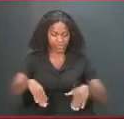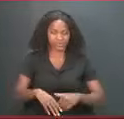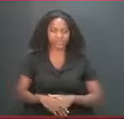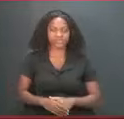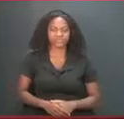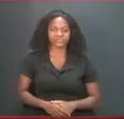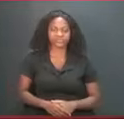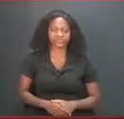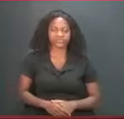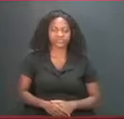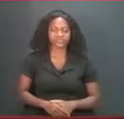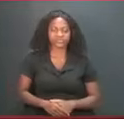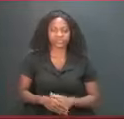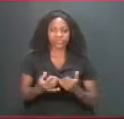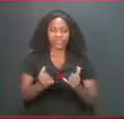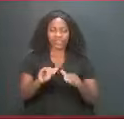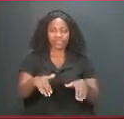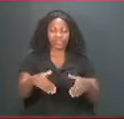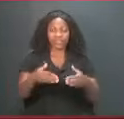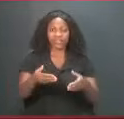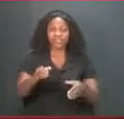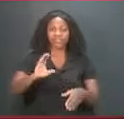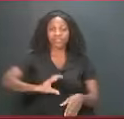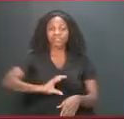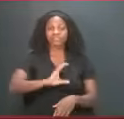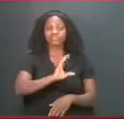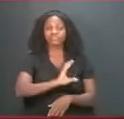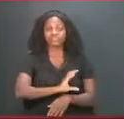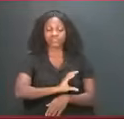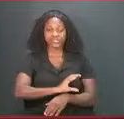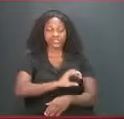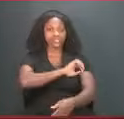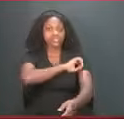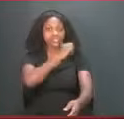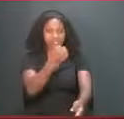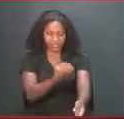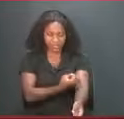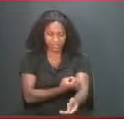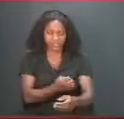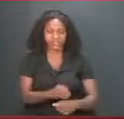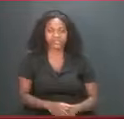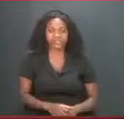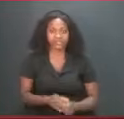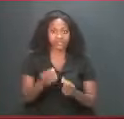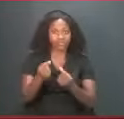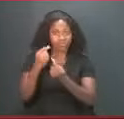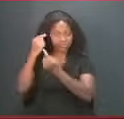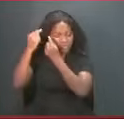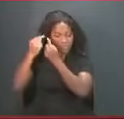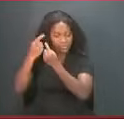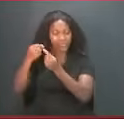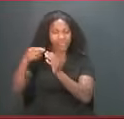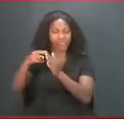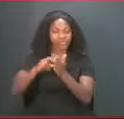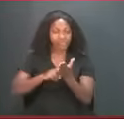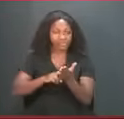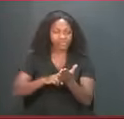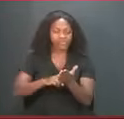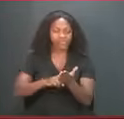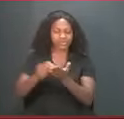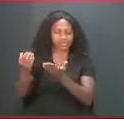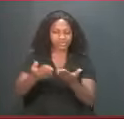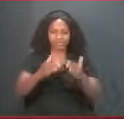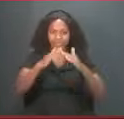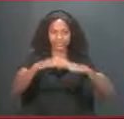and referred to the Committee on Energy for consideration and report to the